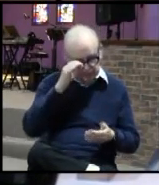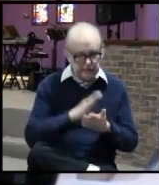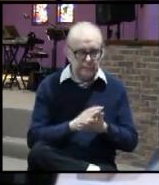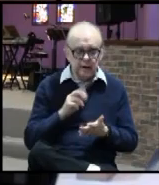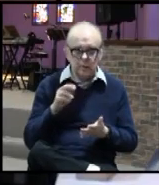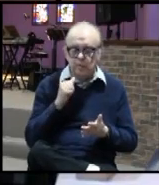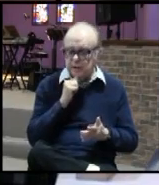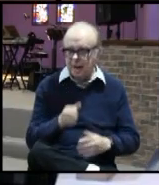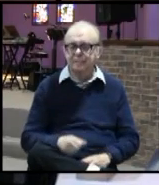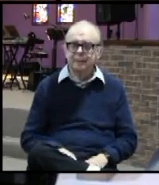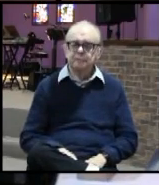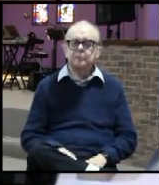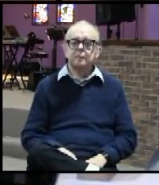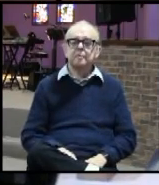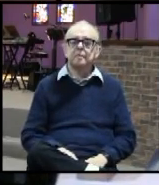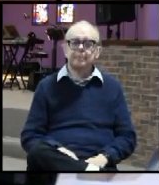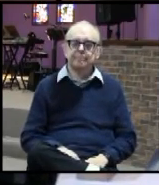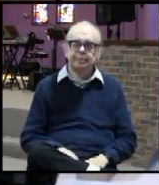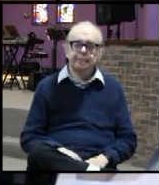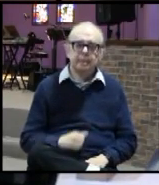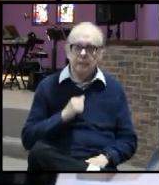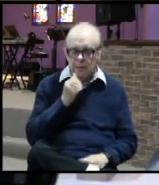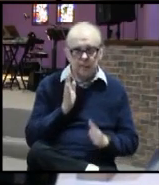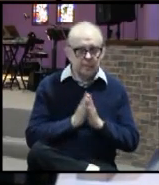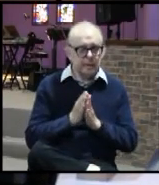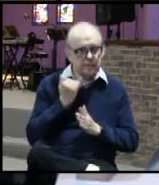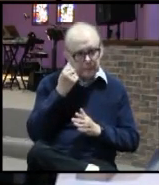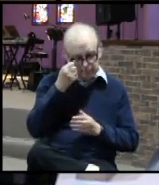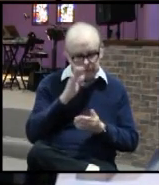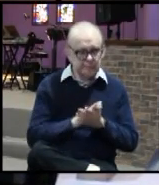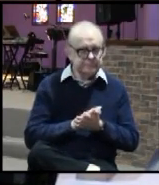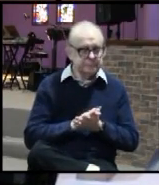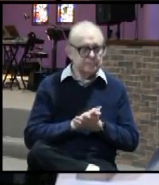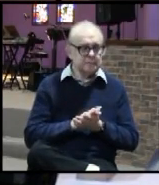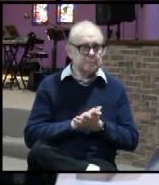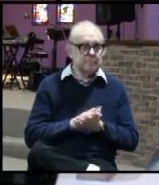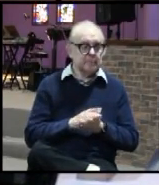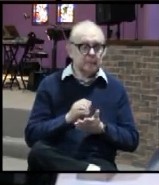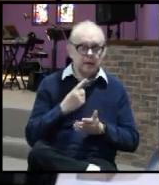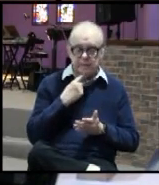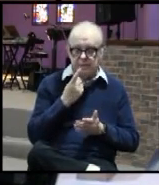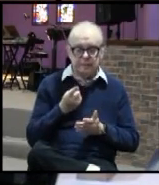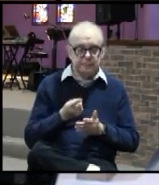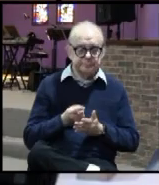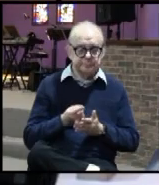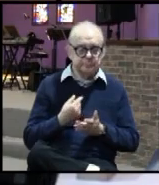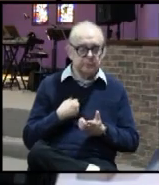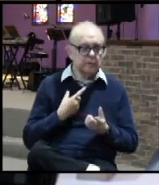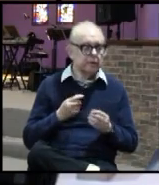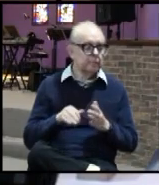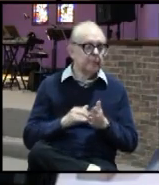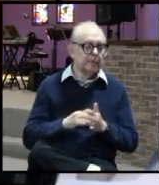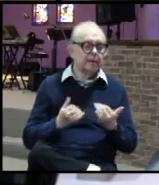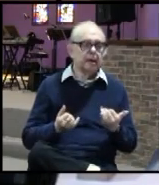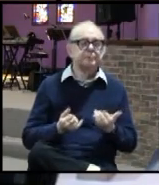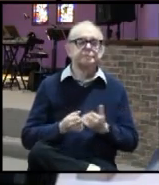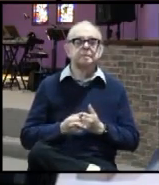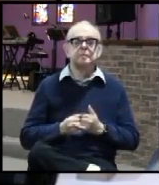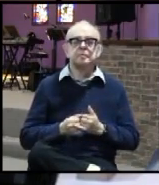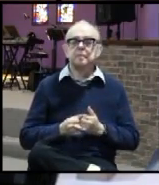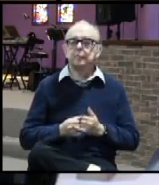Amen. He doesn't ask me, did I believe it? He said, I said it. Now what are you going to do about it?